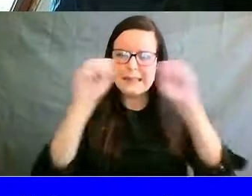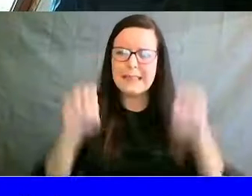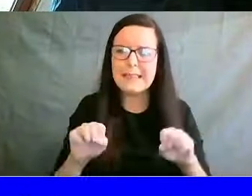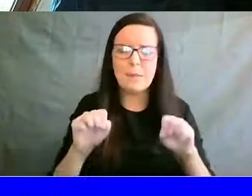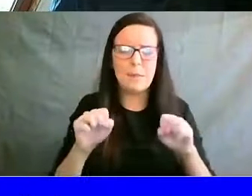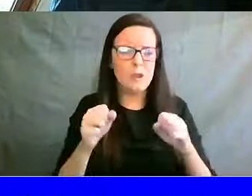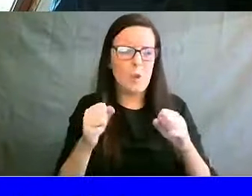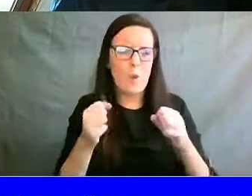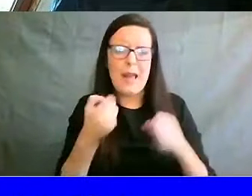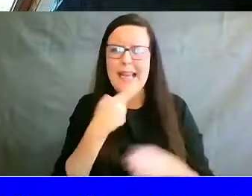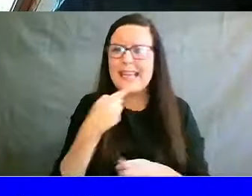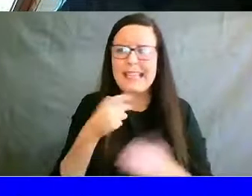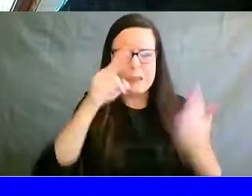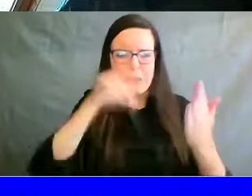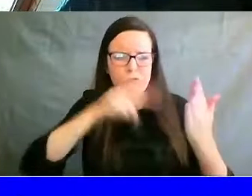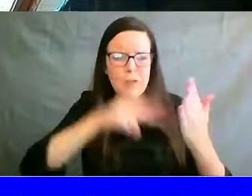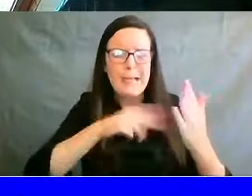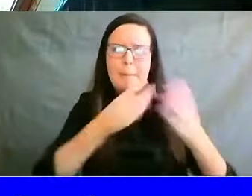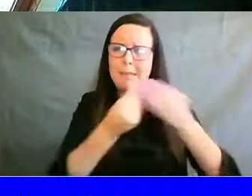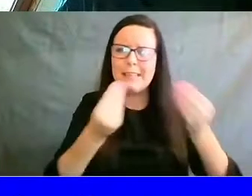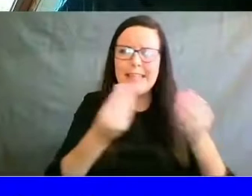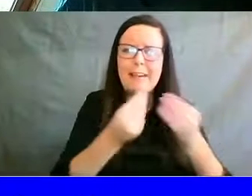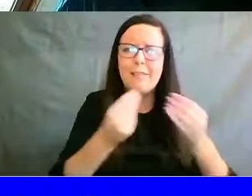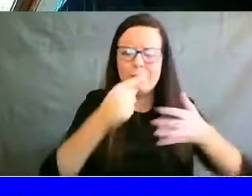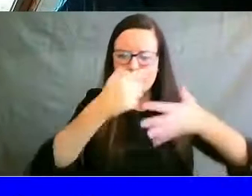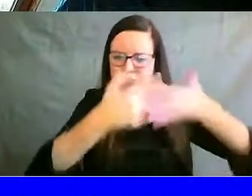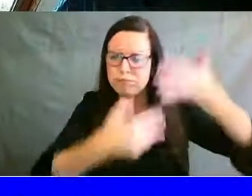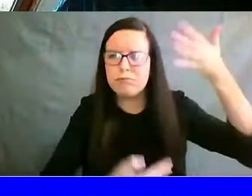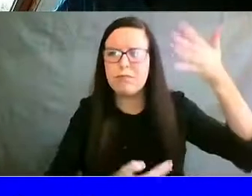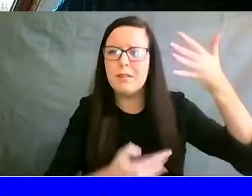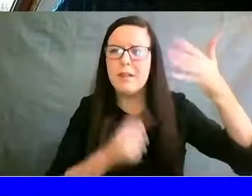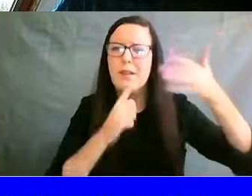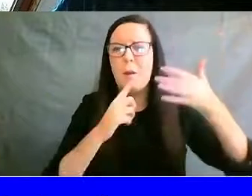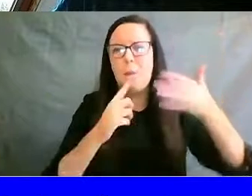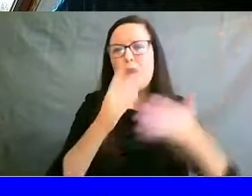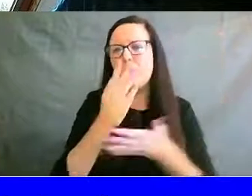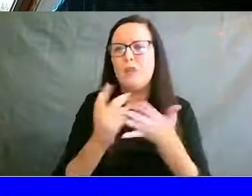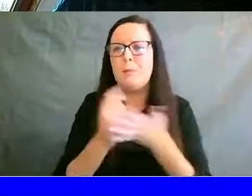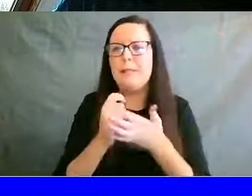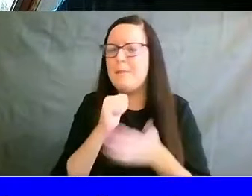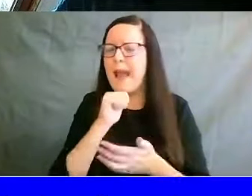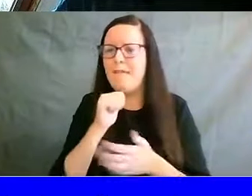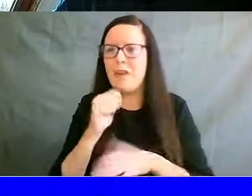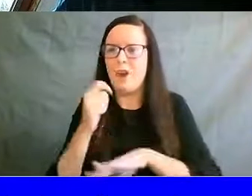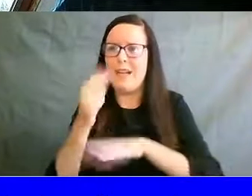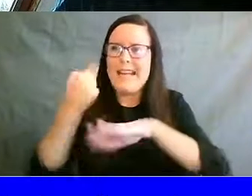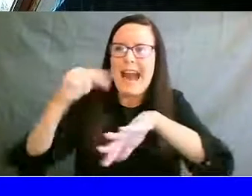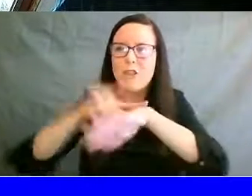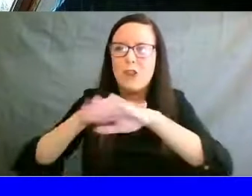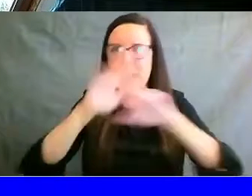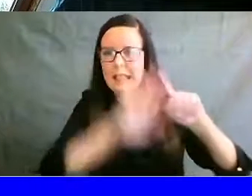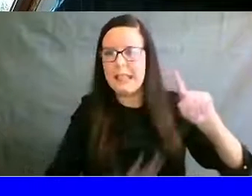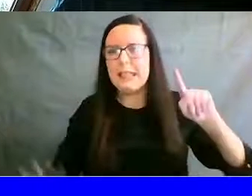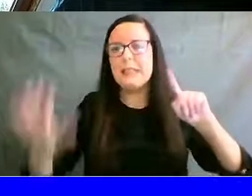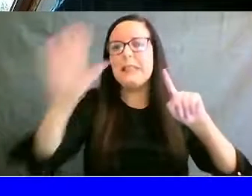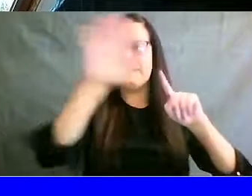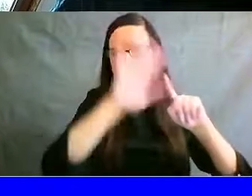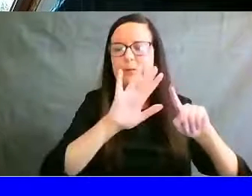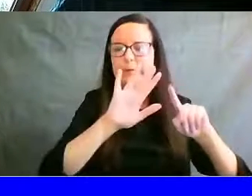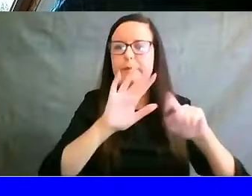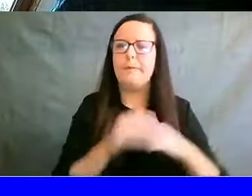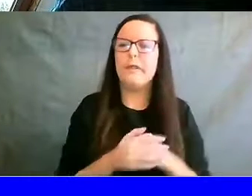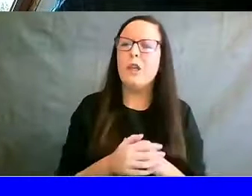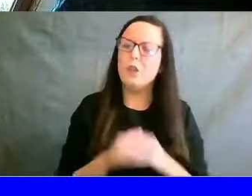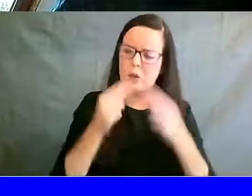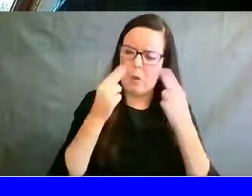in custody suites and elsewhere, but these have not been rolled out nationally. Importantly, it's important that there's some flexibility around